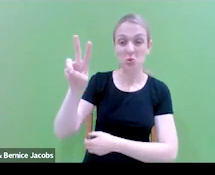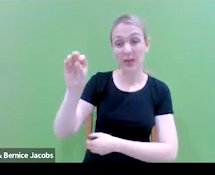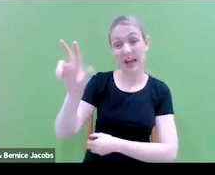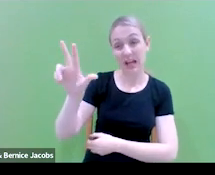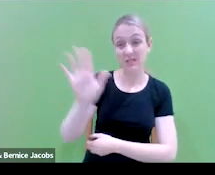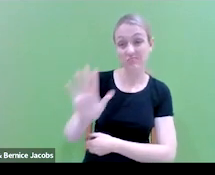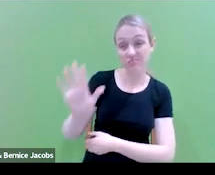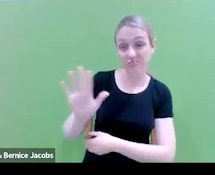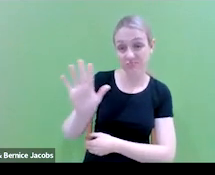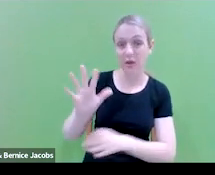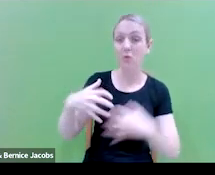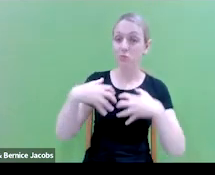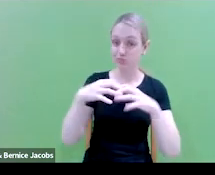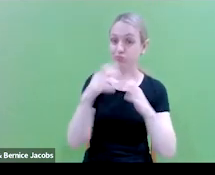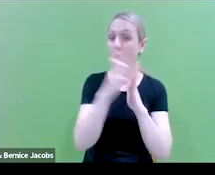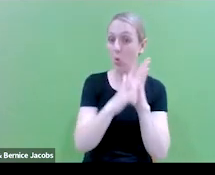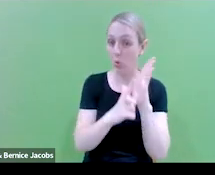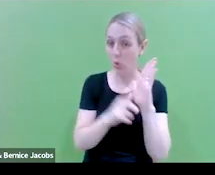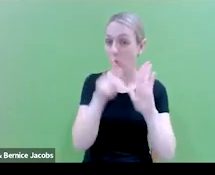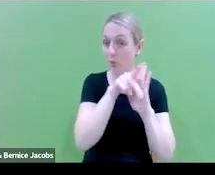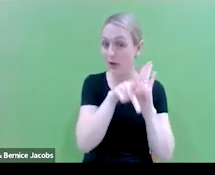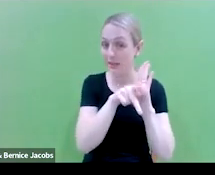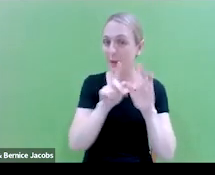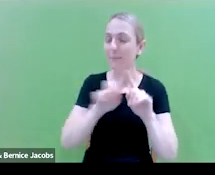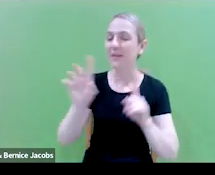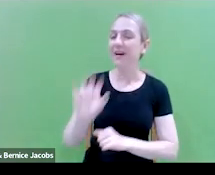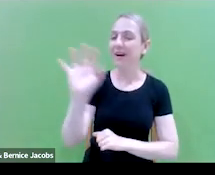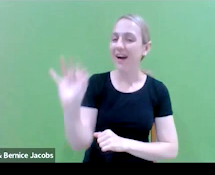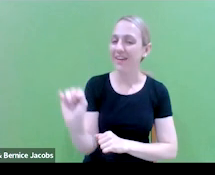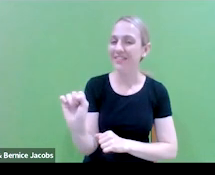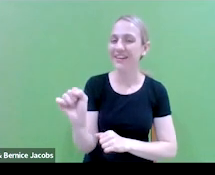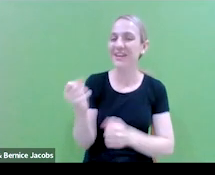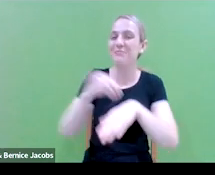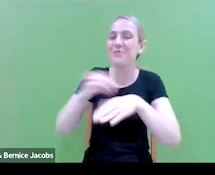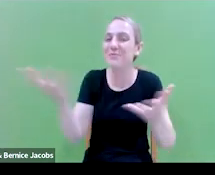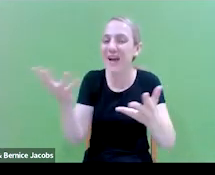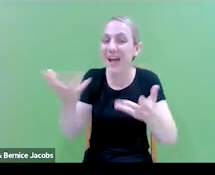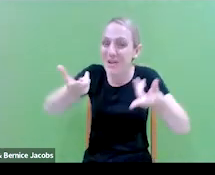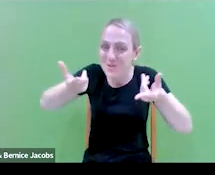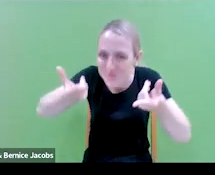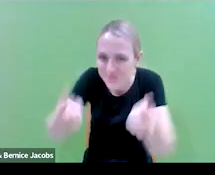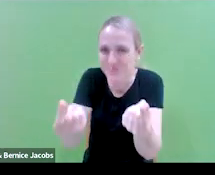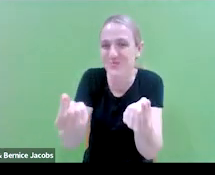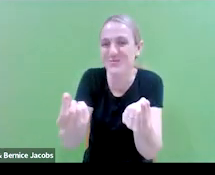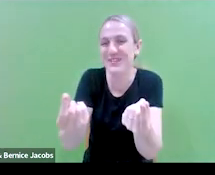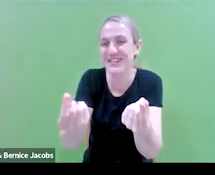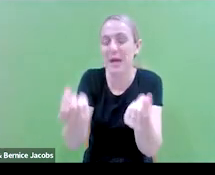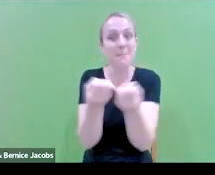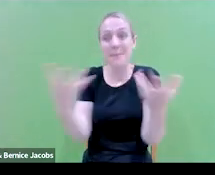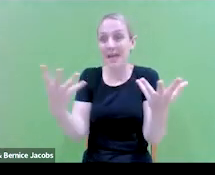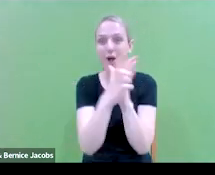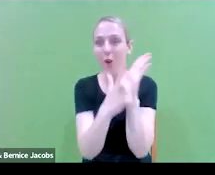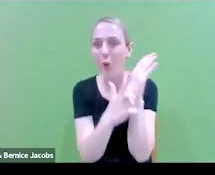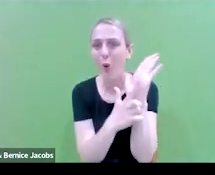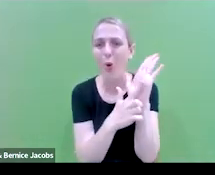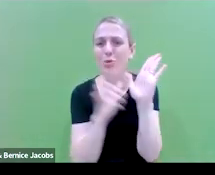And so I think the problem South Africa has is the implementation of policies. We have a lot of great policies,